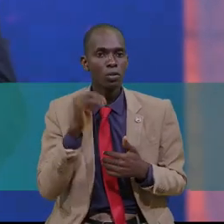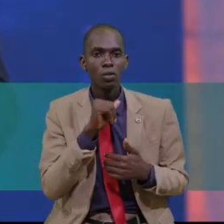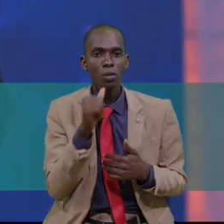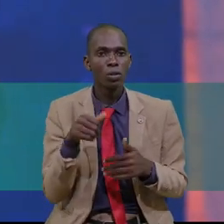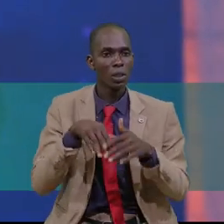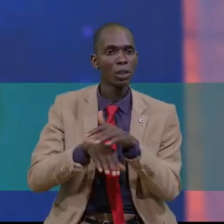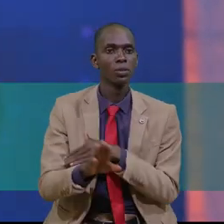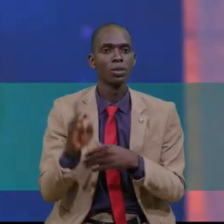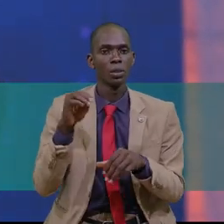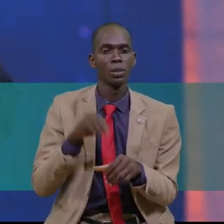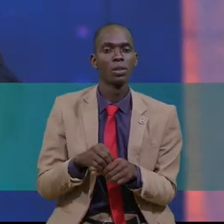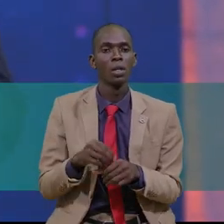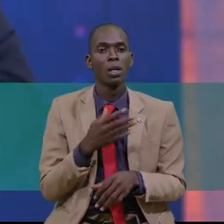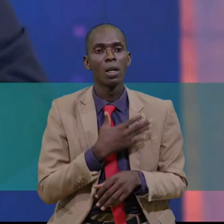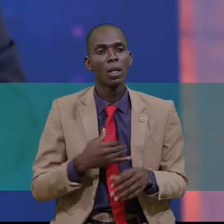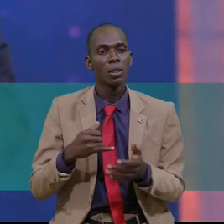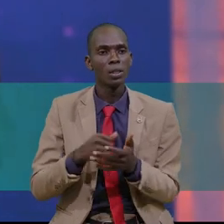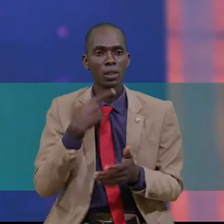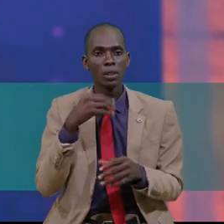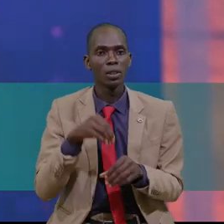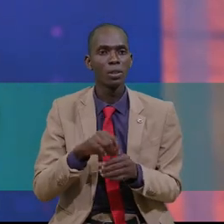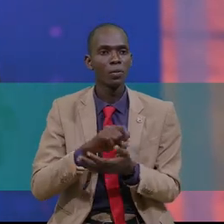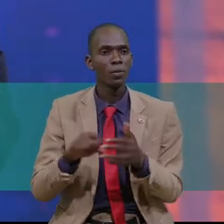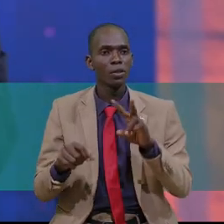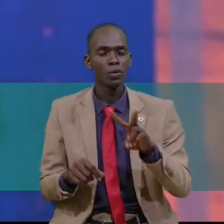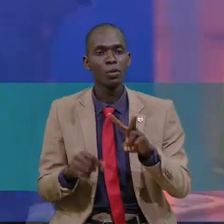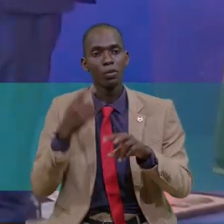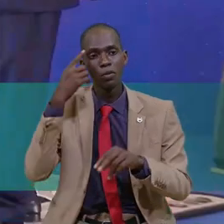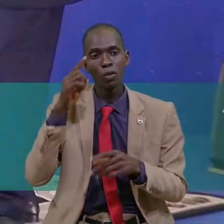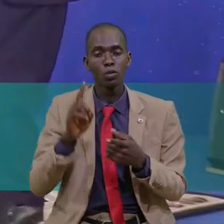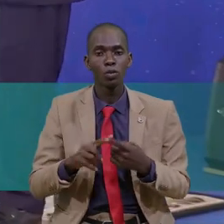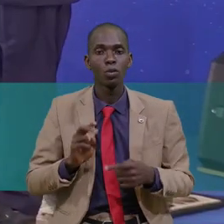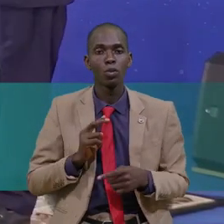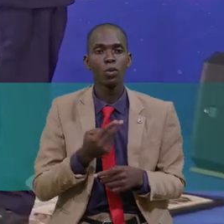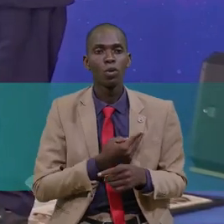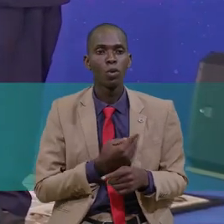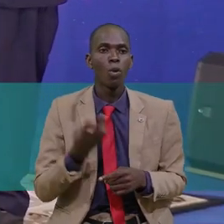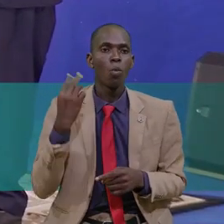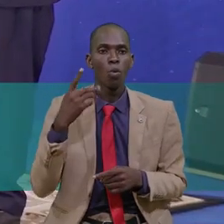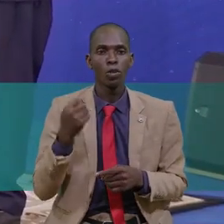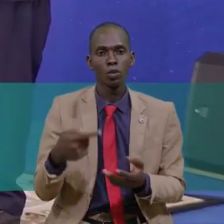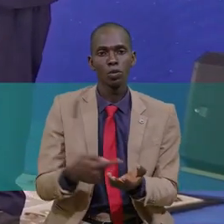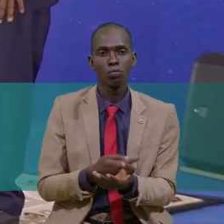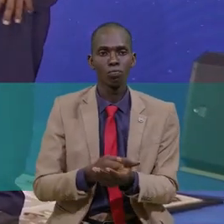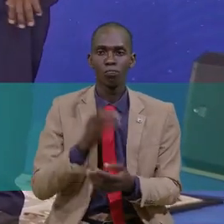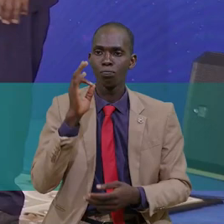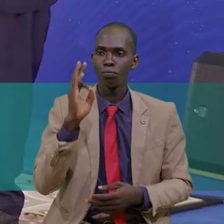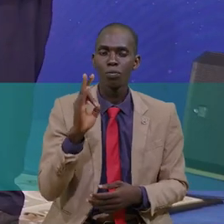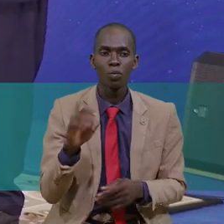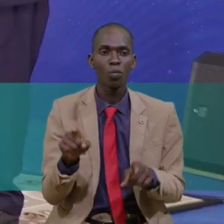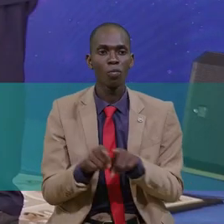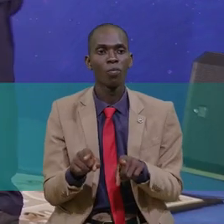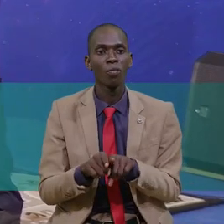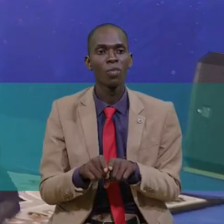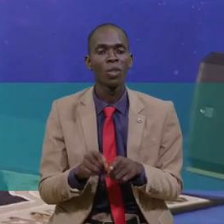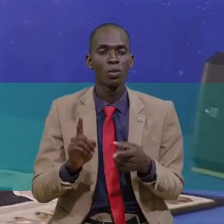And it says in verse 2, it says in verse 2, for unto us was the gospel preached as well as